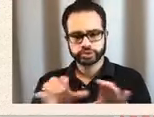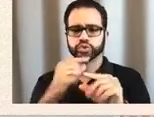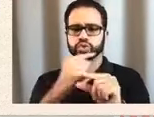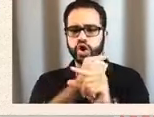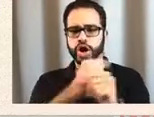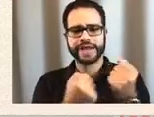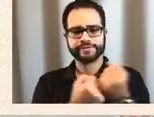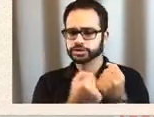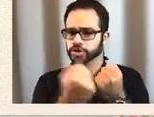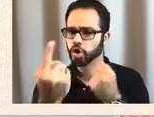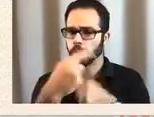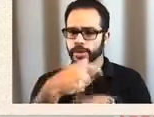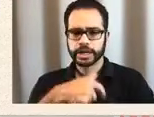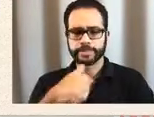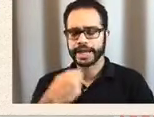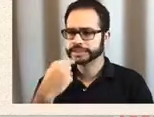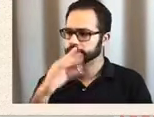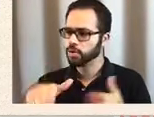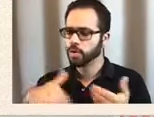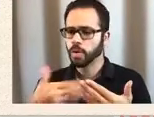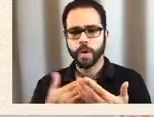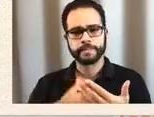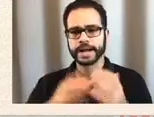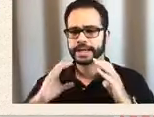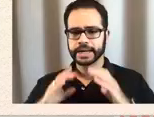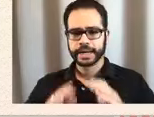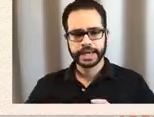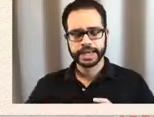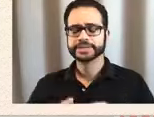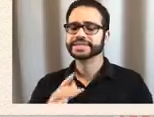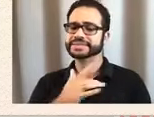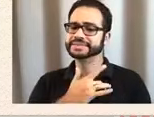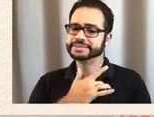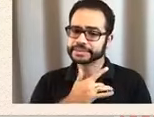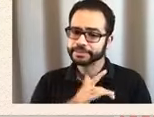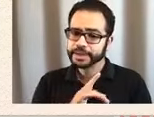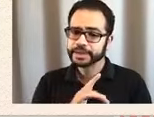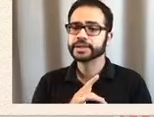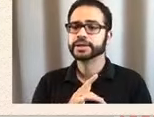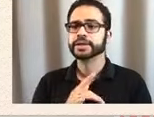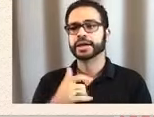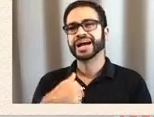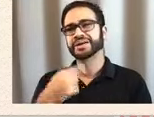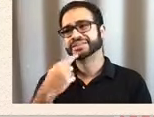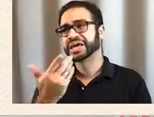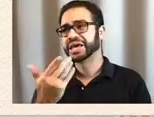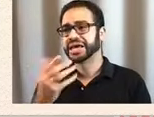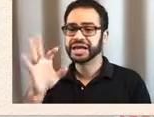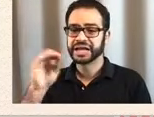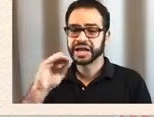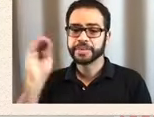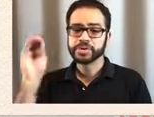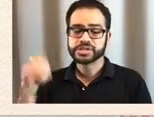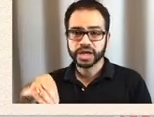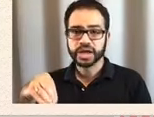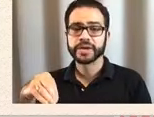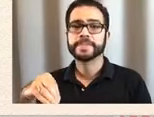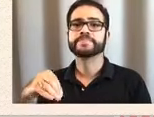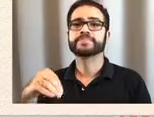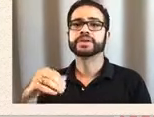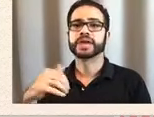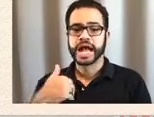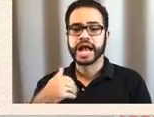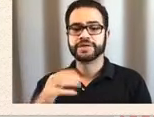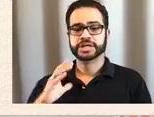single one of my clients that, and typically, I would say 9 times out of 10, I have clients saying, okay,